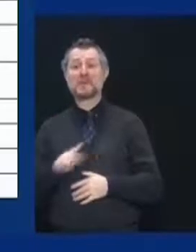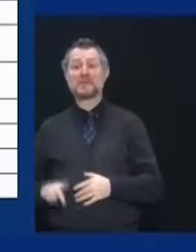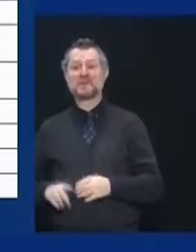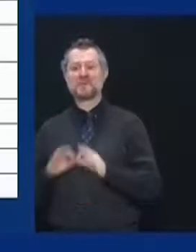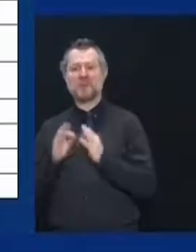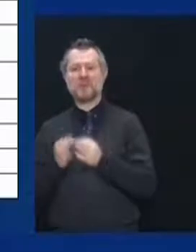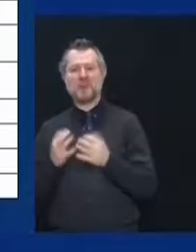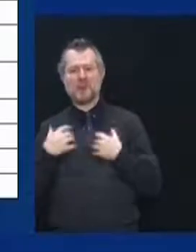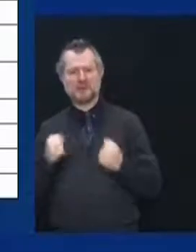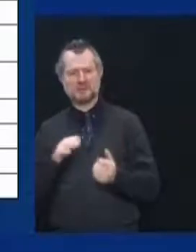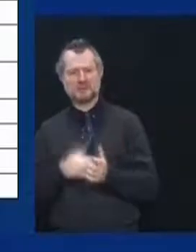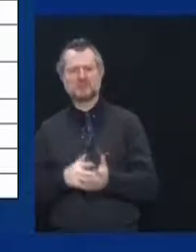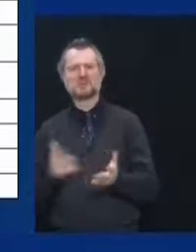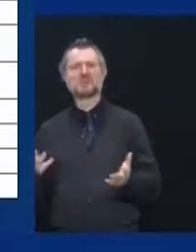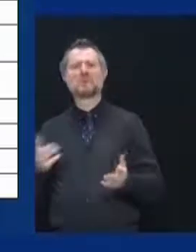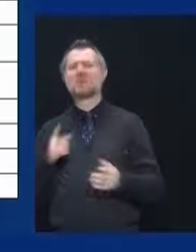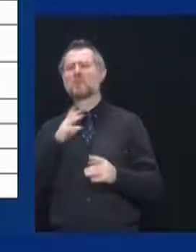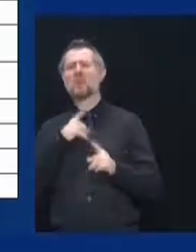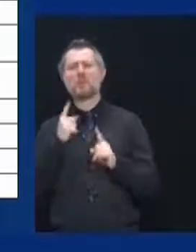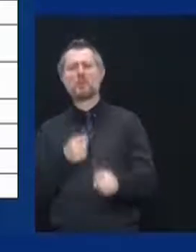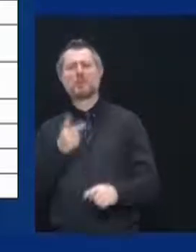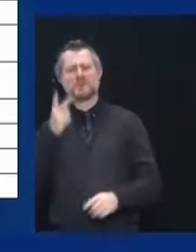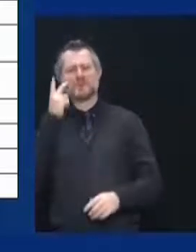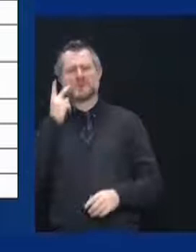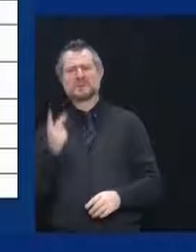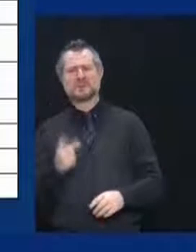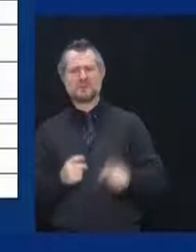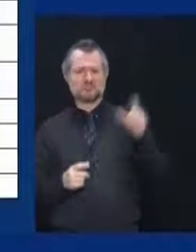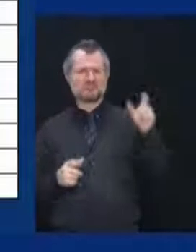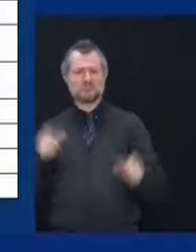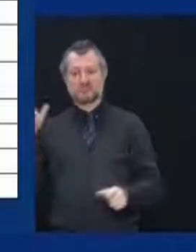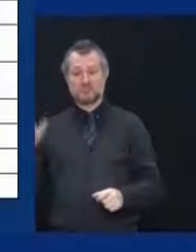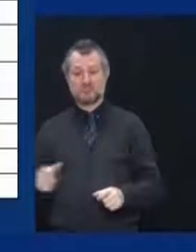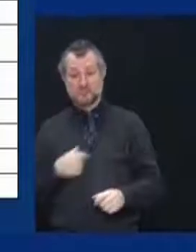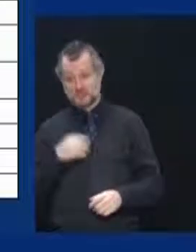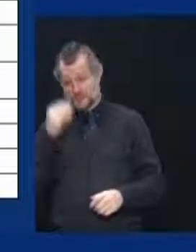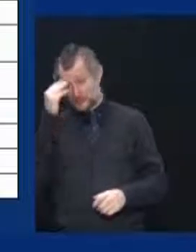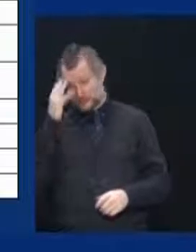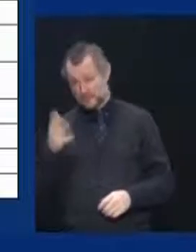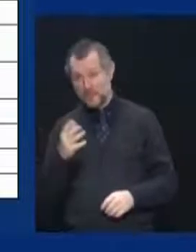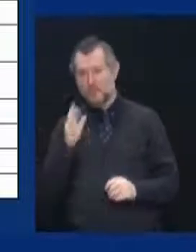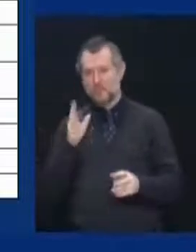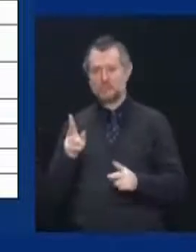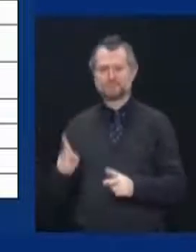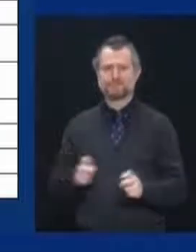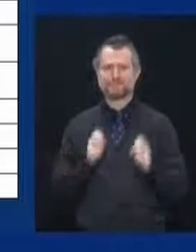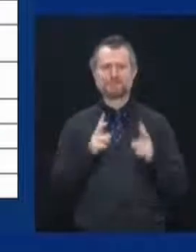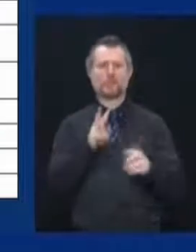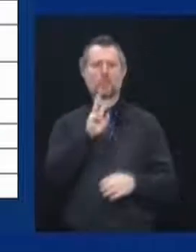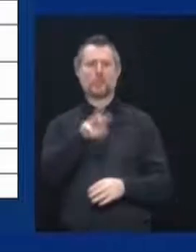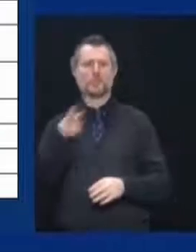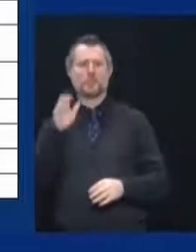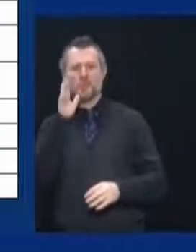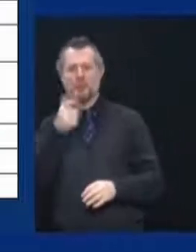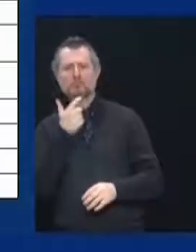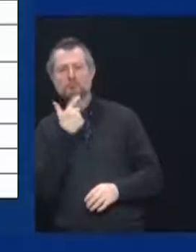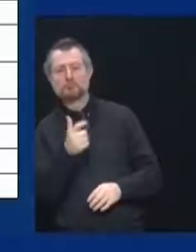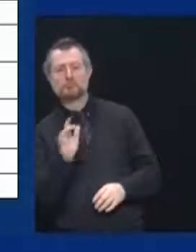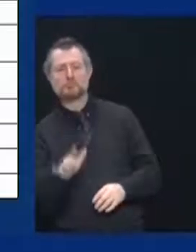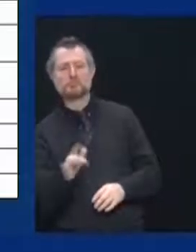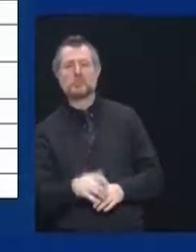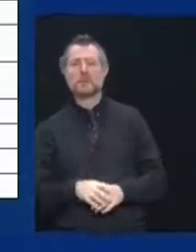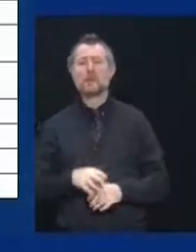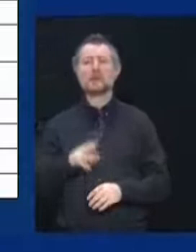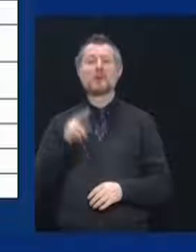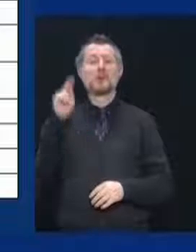And this is all going to be on the web afterwards. New York City, you go from